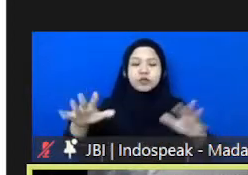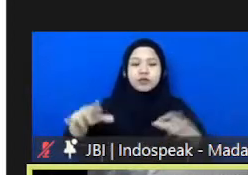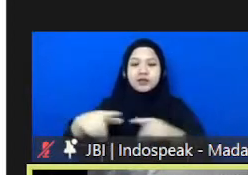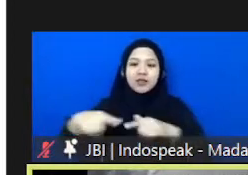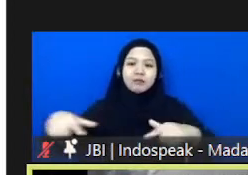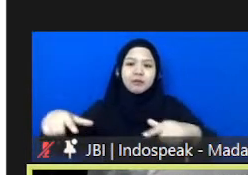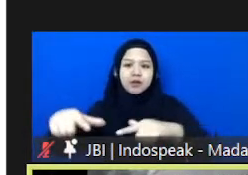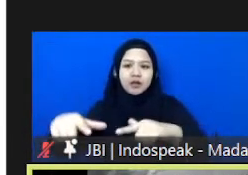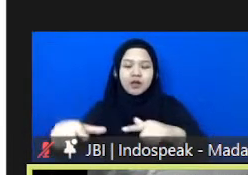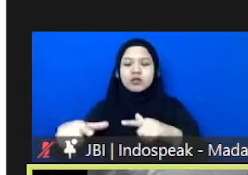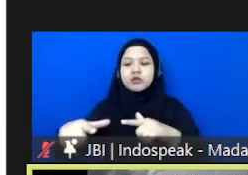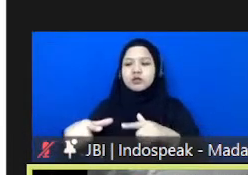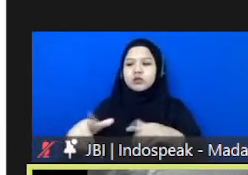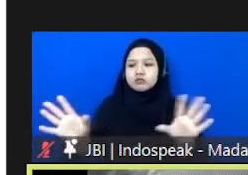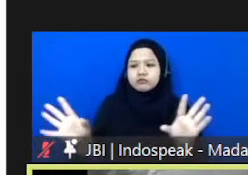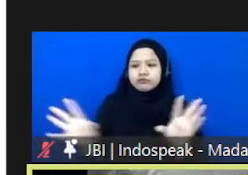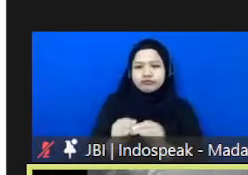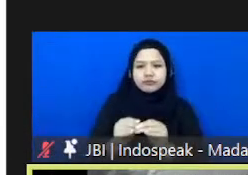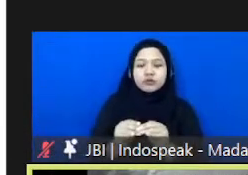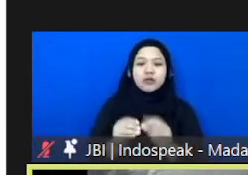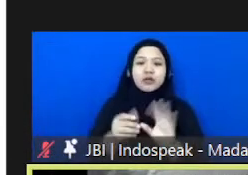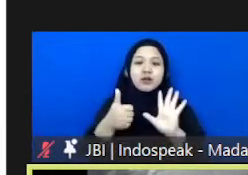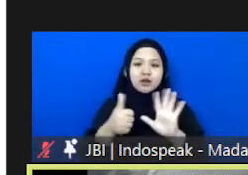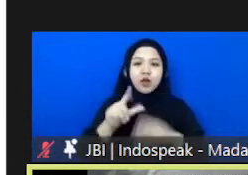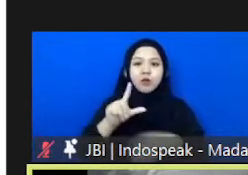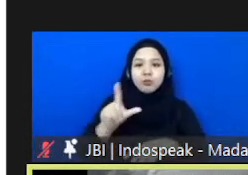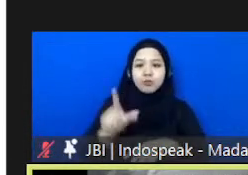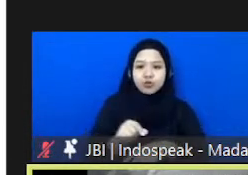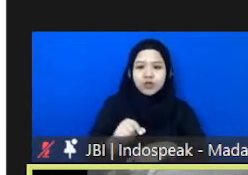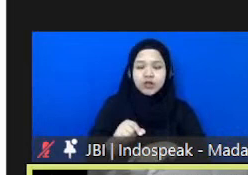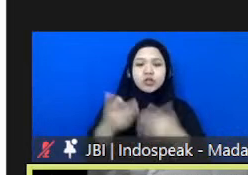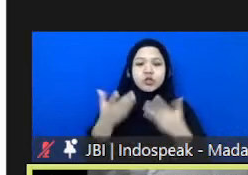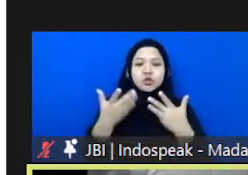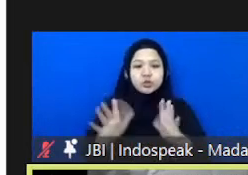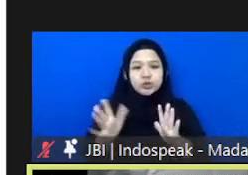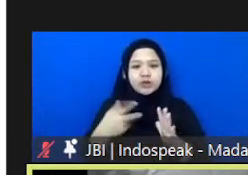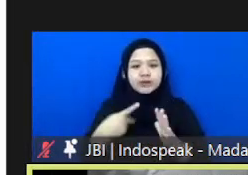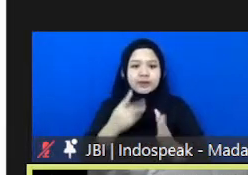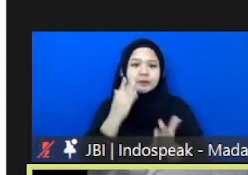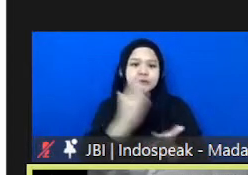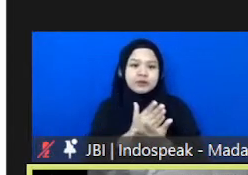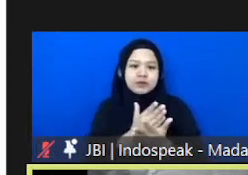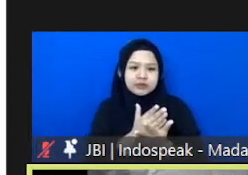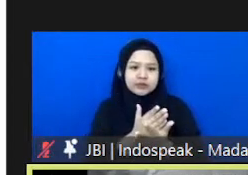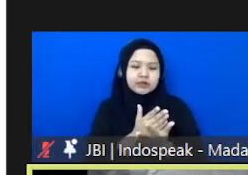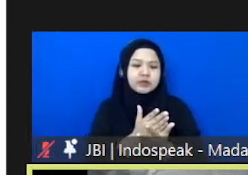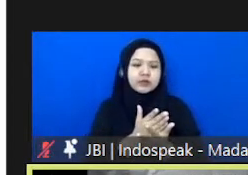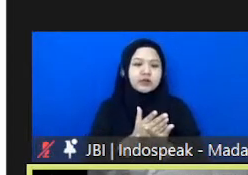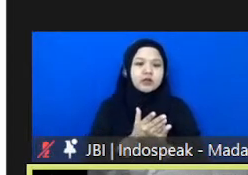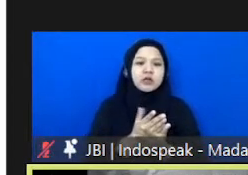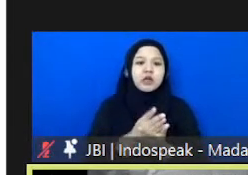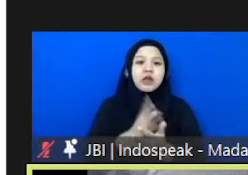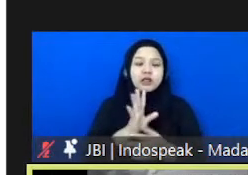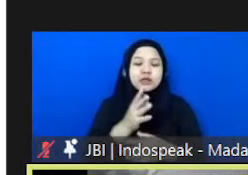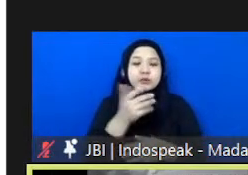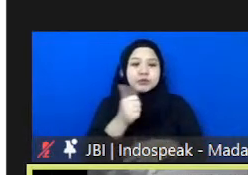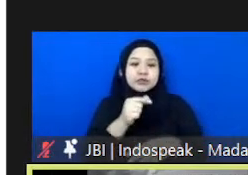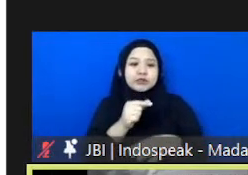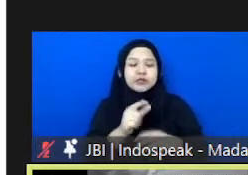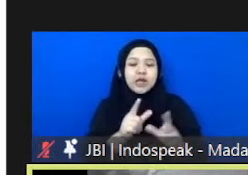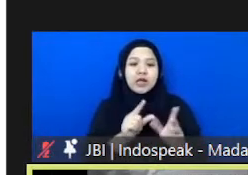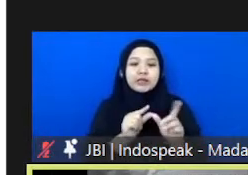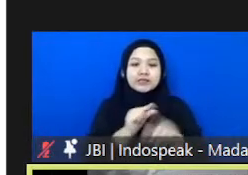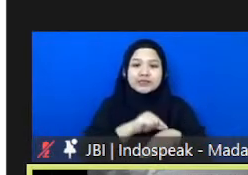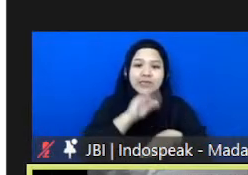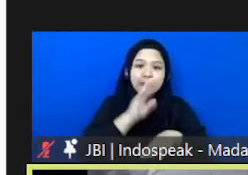months in total, we stop the release. And in all areas, Wolbachia is able to sustain. Now this just to